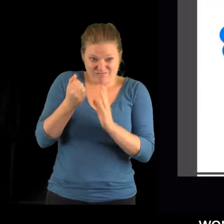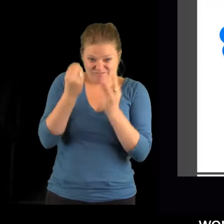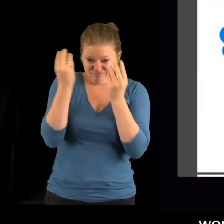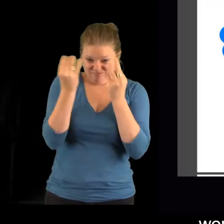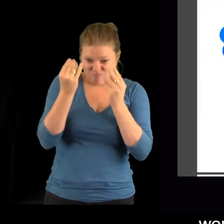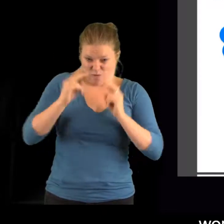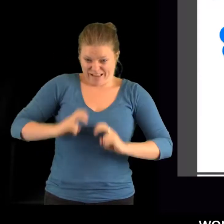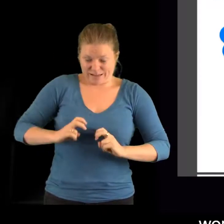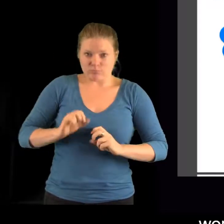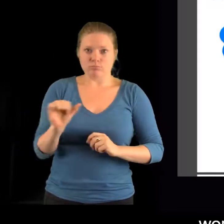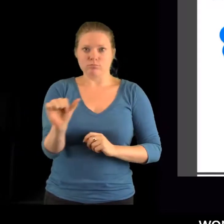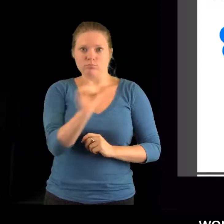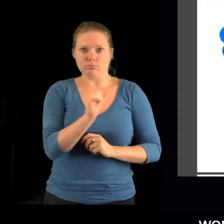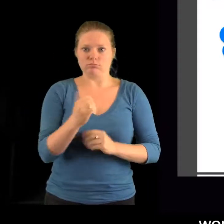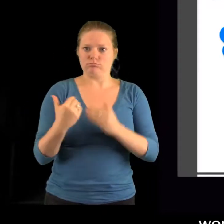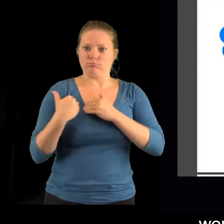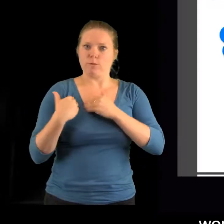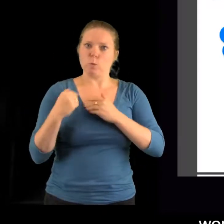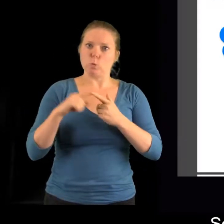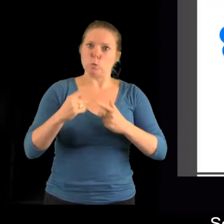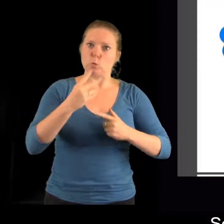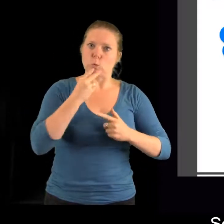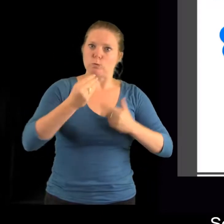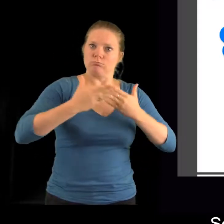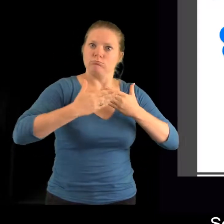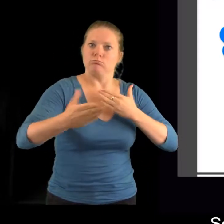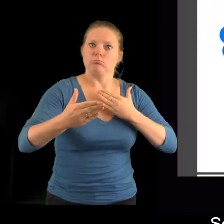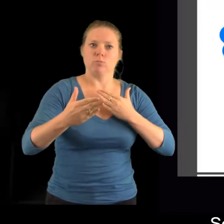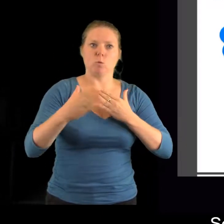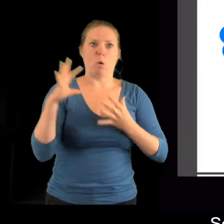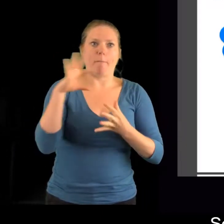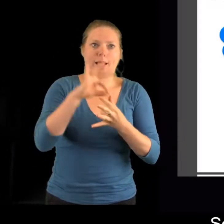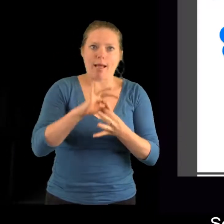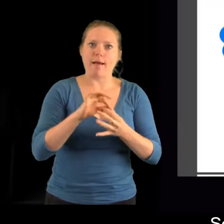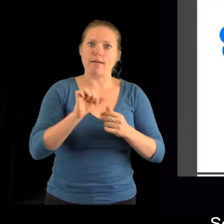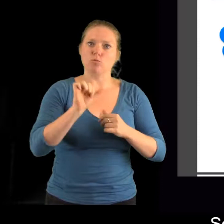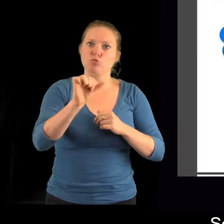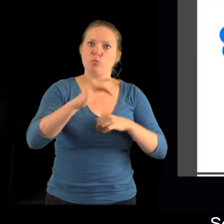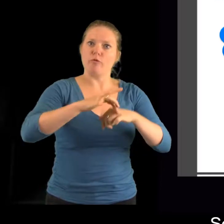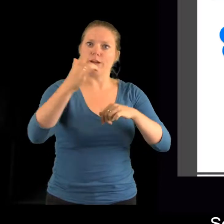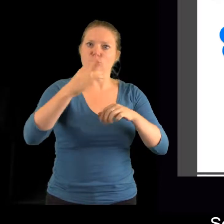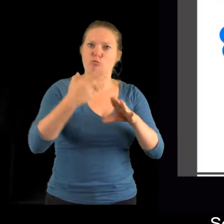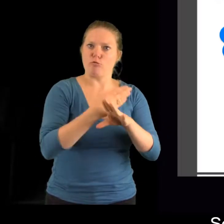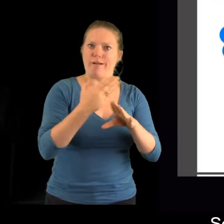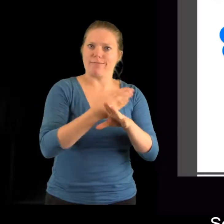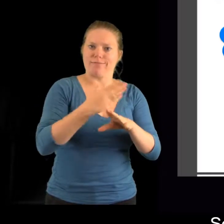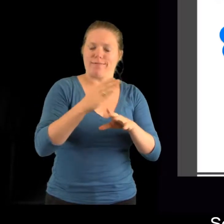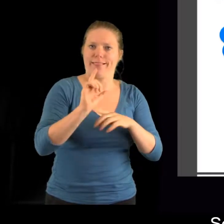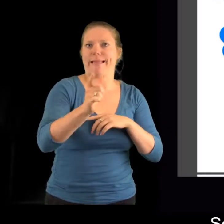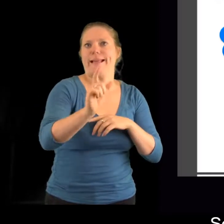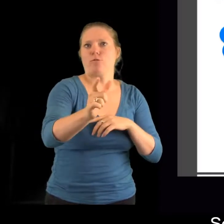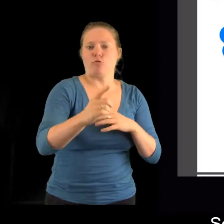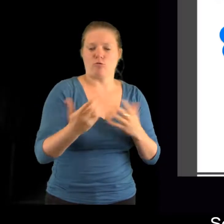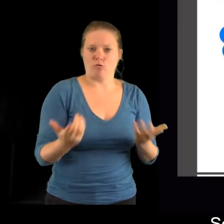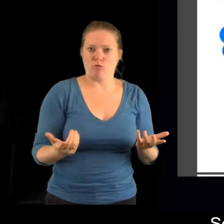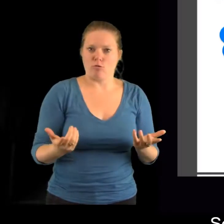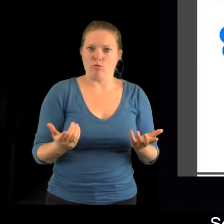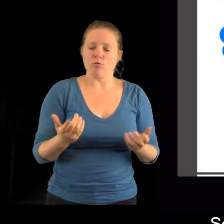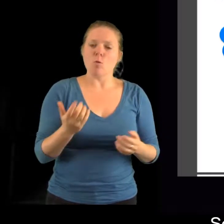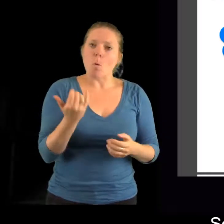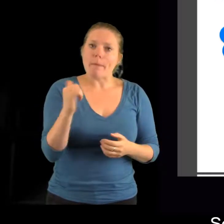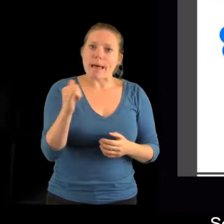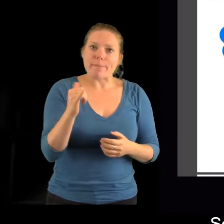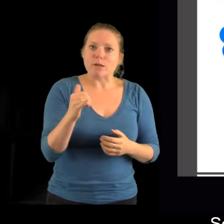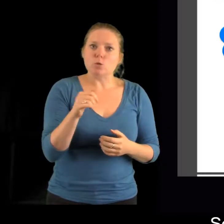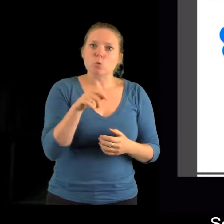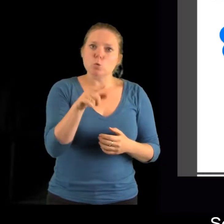So you need to take that responsibility to go, ooh, I just practiced interpreting